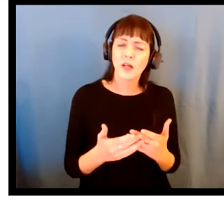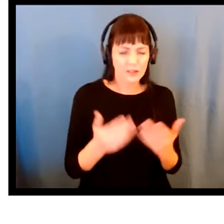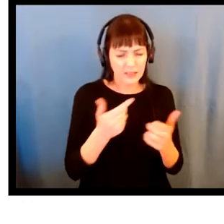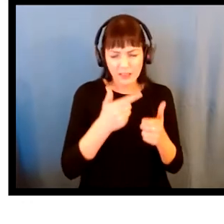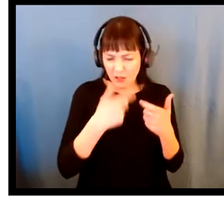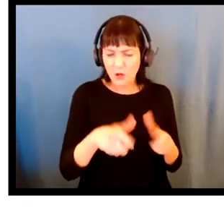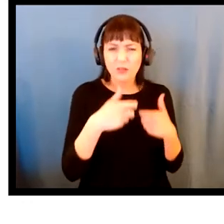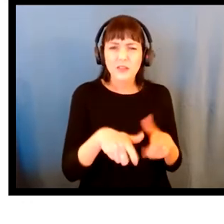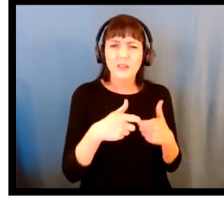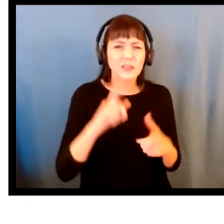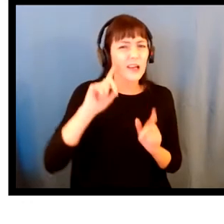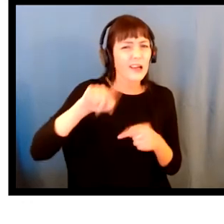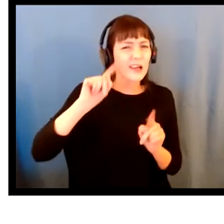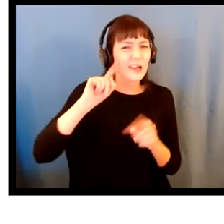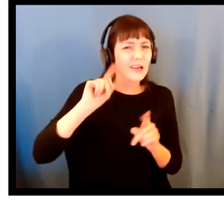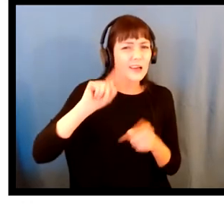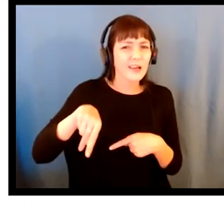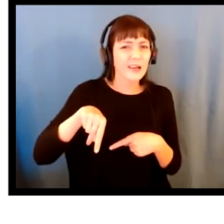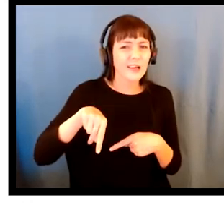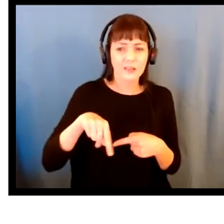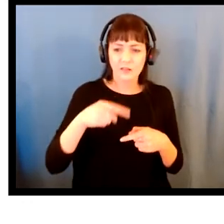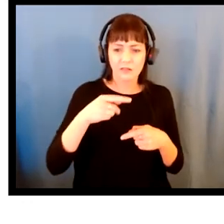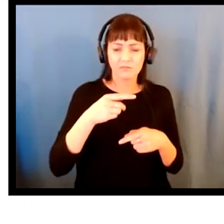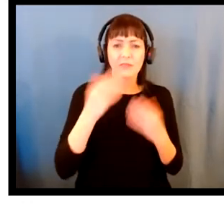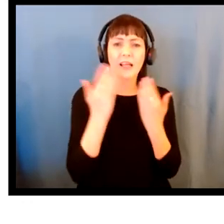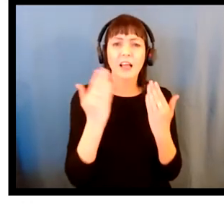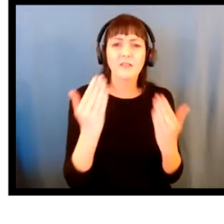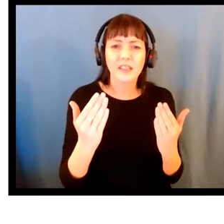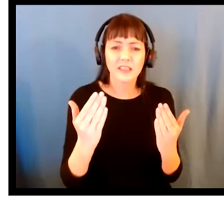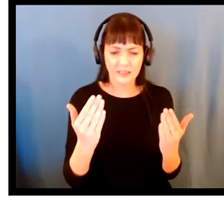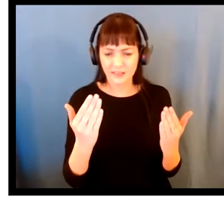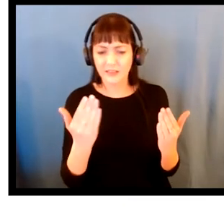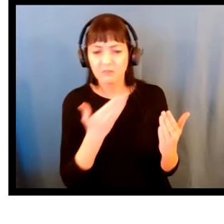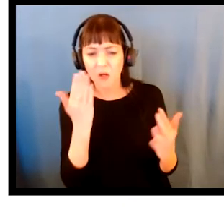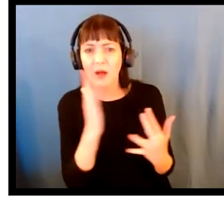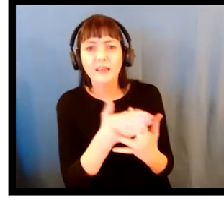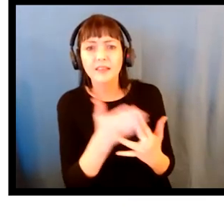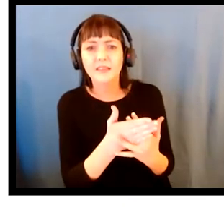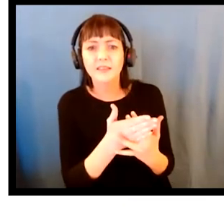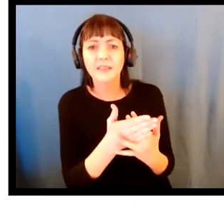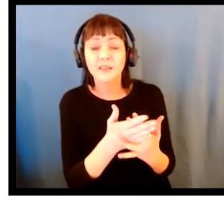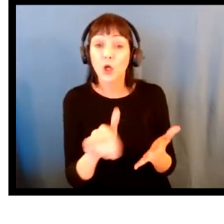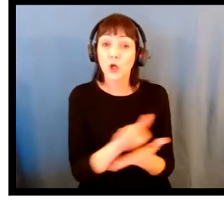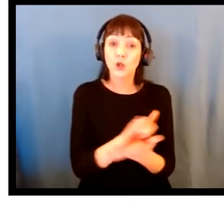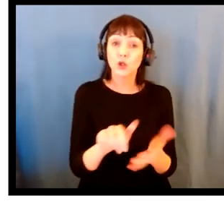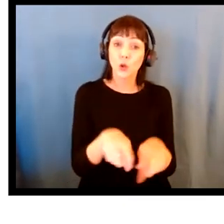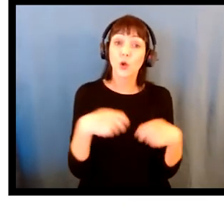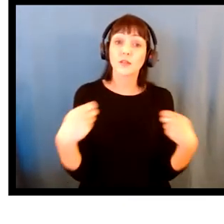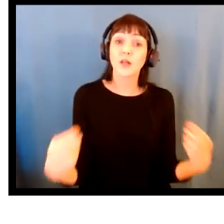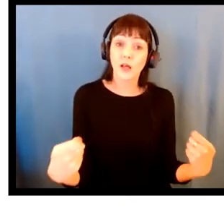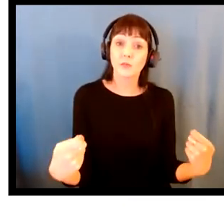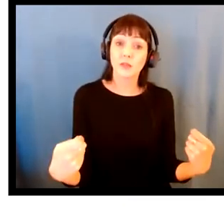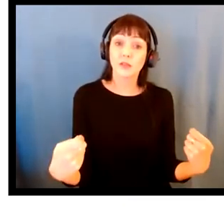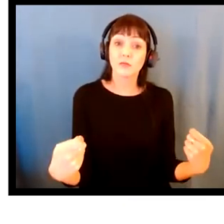persistent neglect of their rights, with inaccessible exhibitions and excluding galleries opening every year, an article in the New York